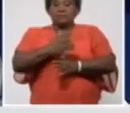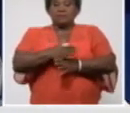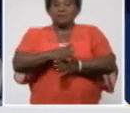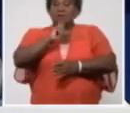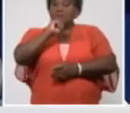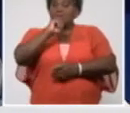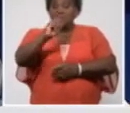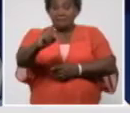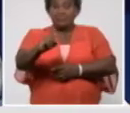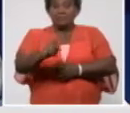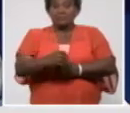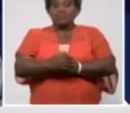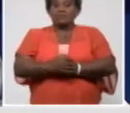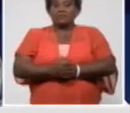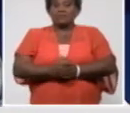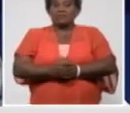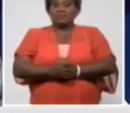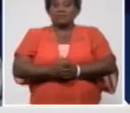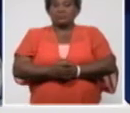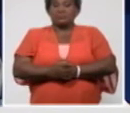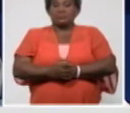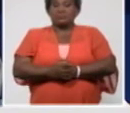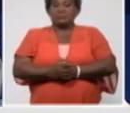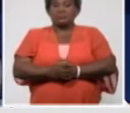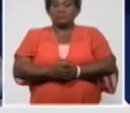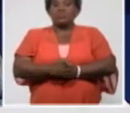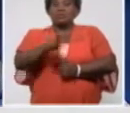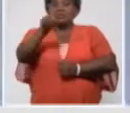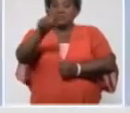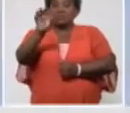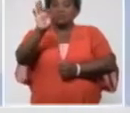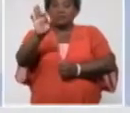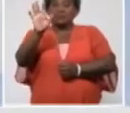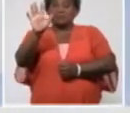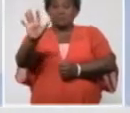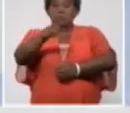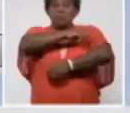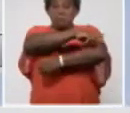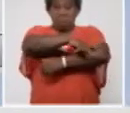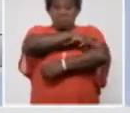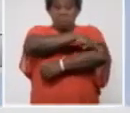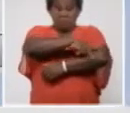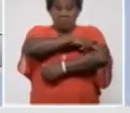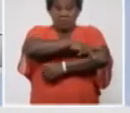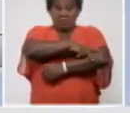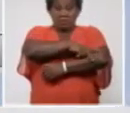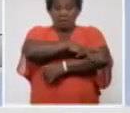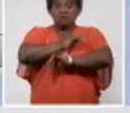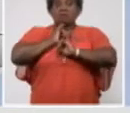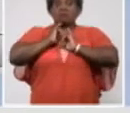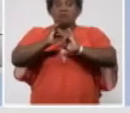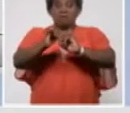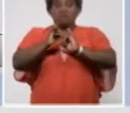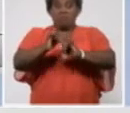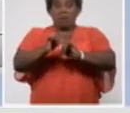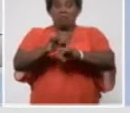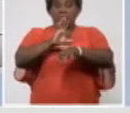Concerning worldwide statistics, COVID-19 pandemic remains to be present in 185